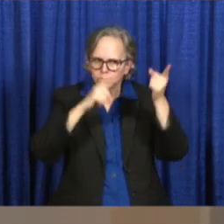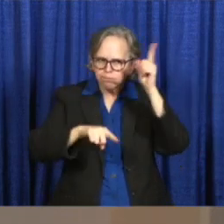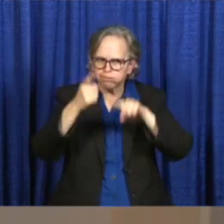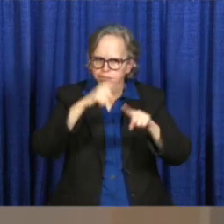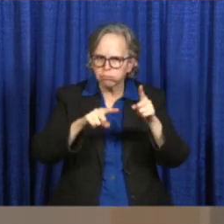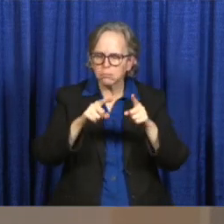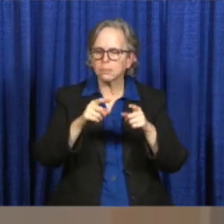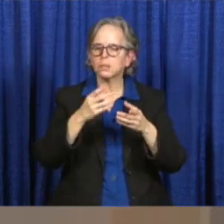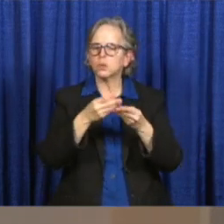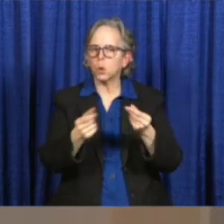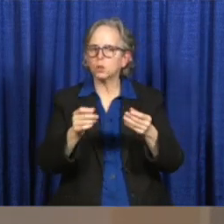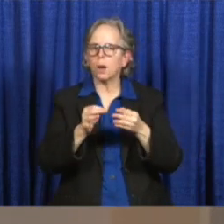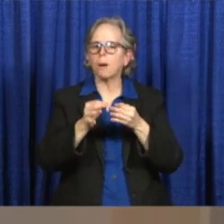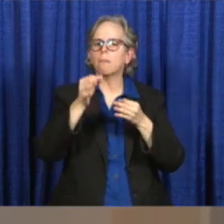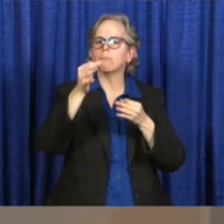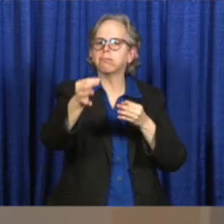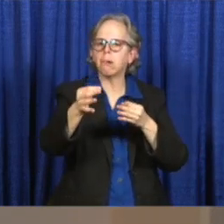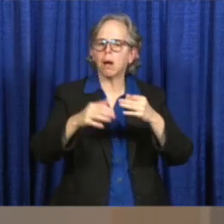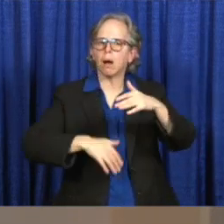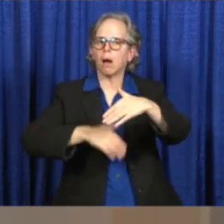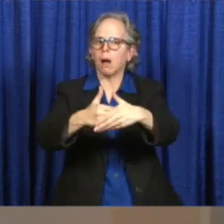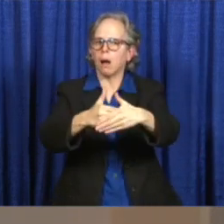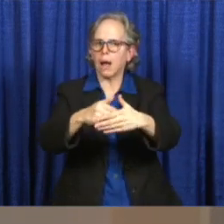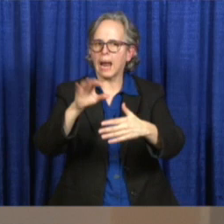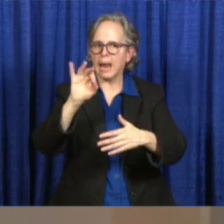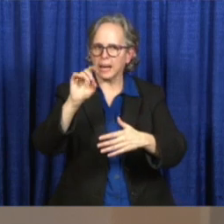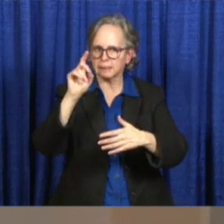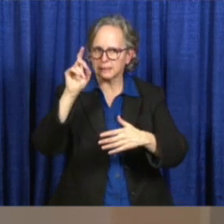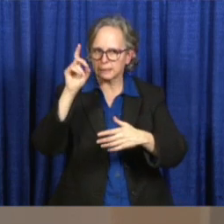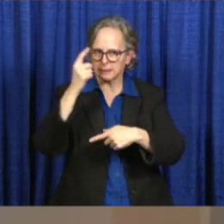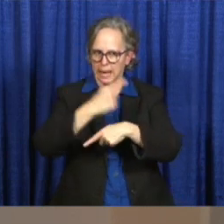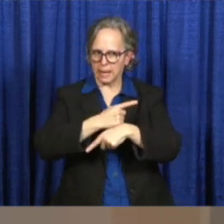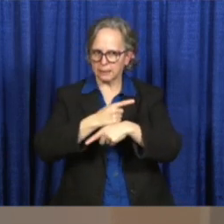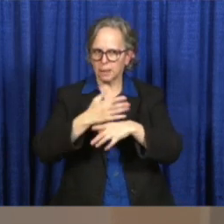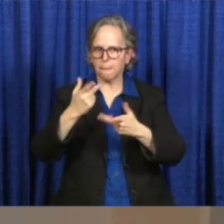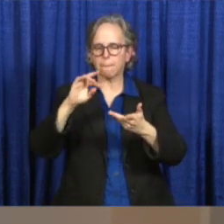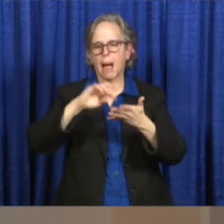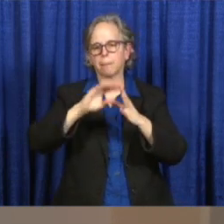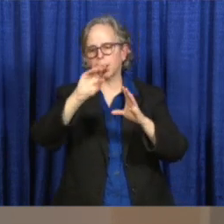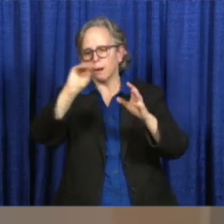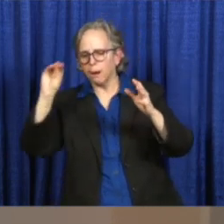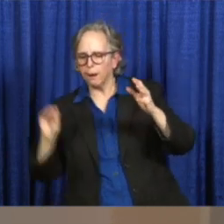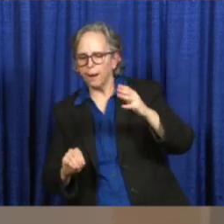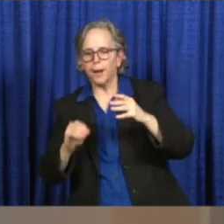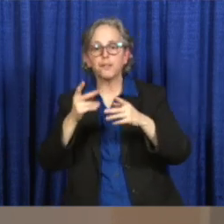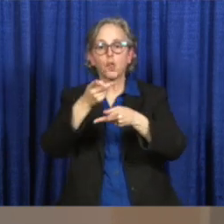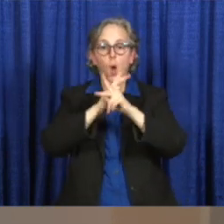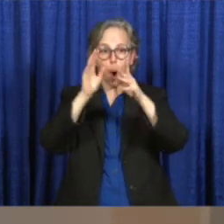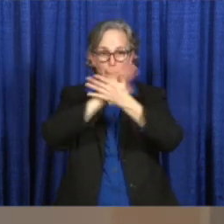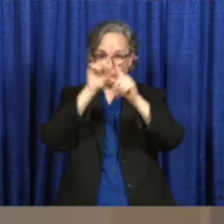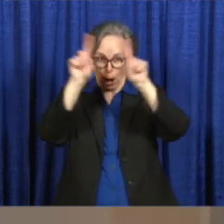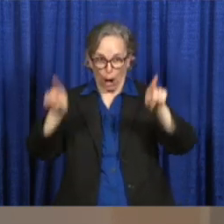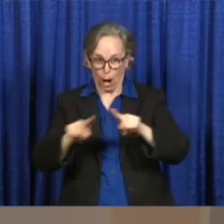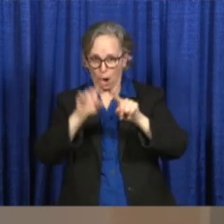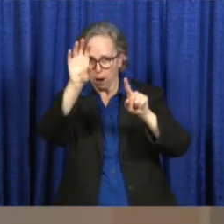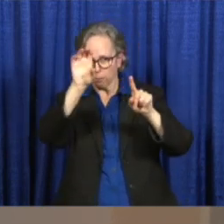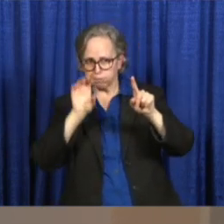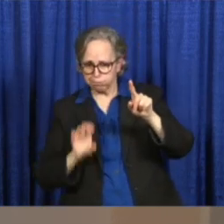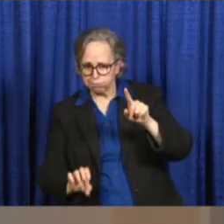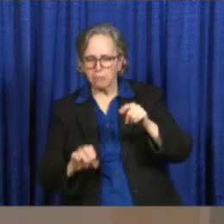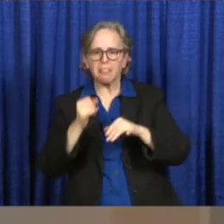90 days, adding that on to the end of the loan, along with the interest and the